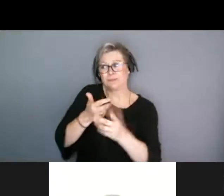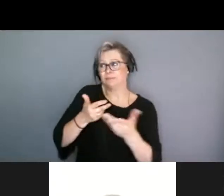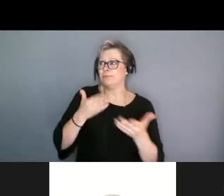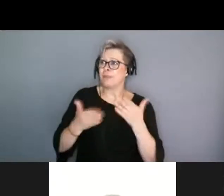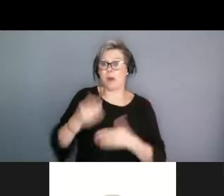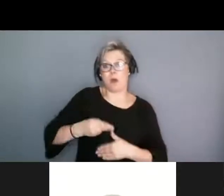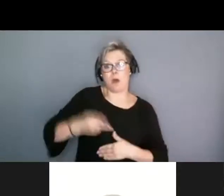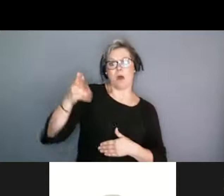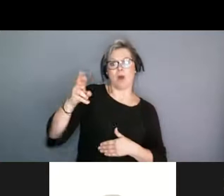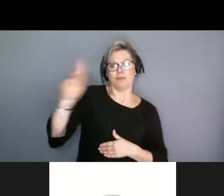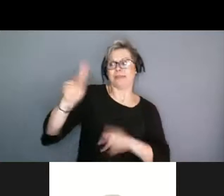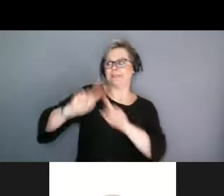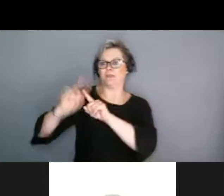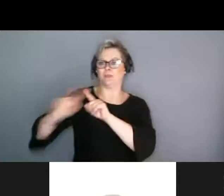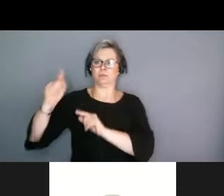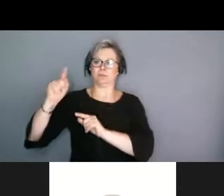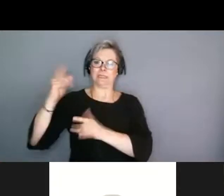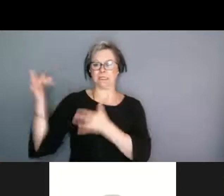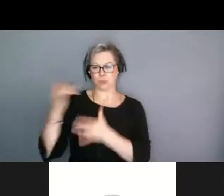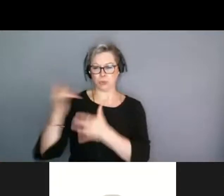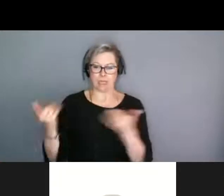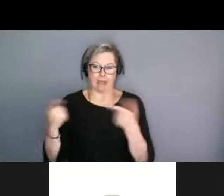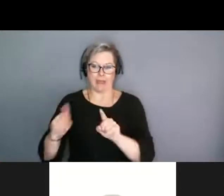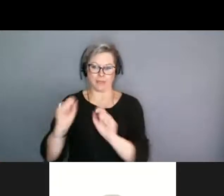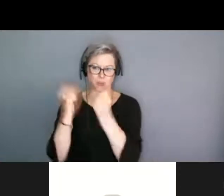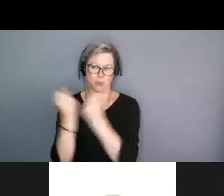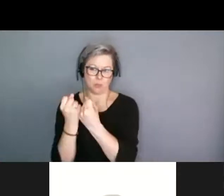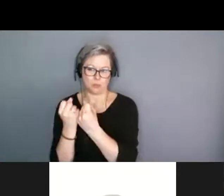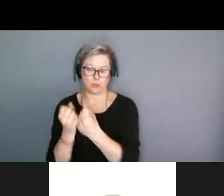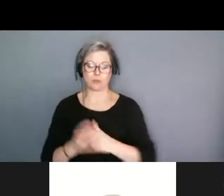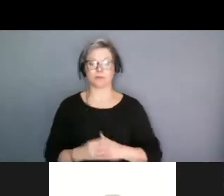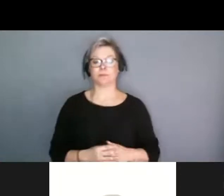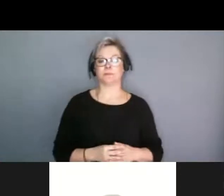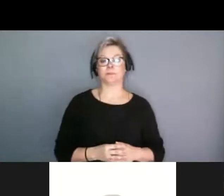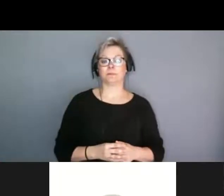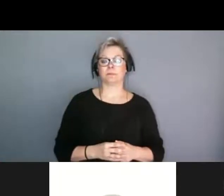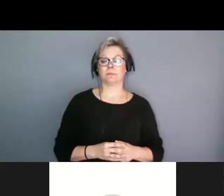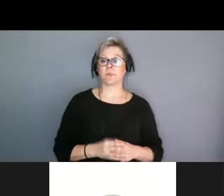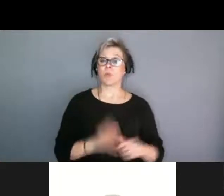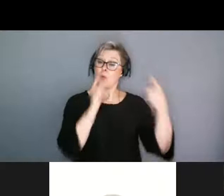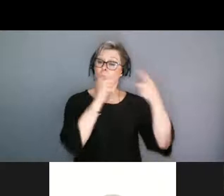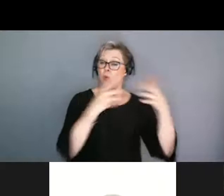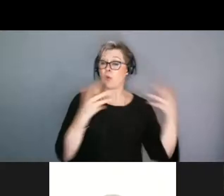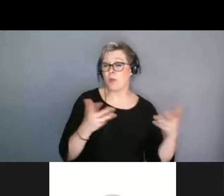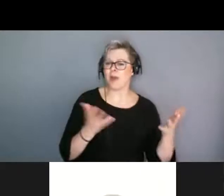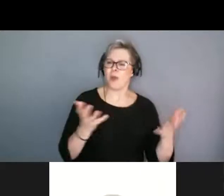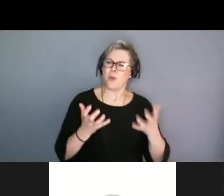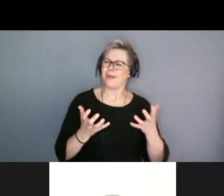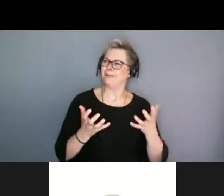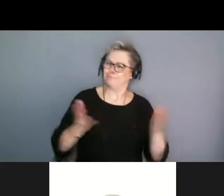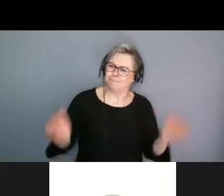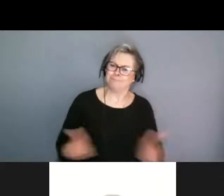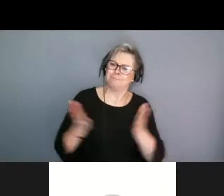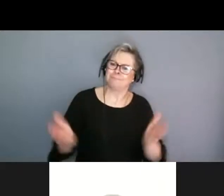social issue. The idea is that we want to nurture a sense of community,